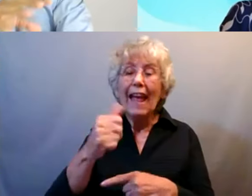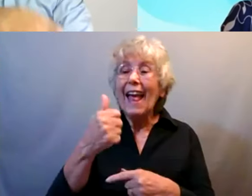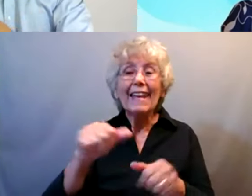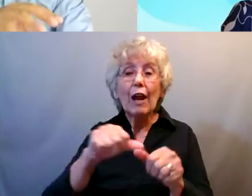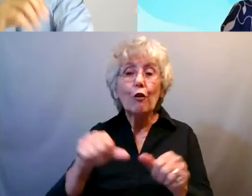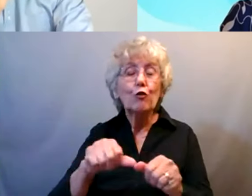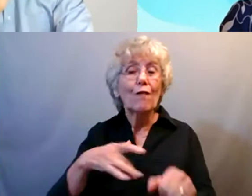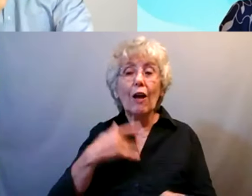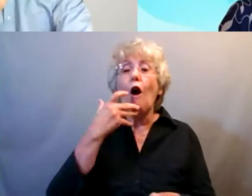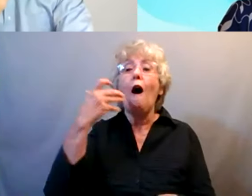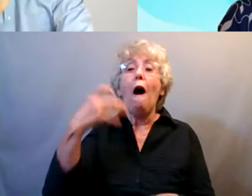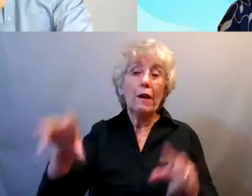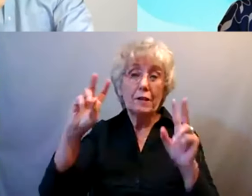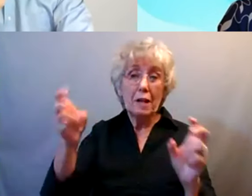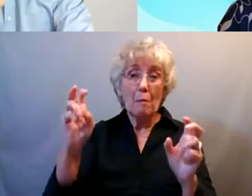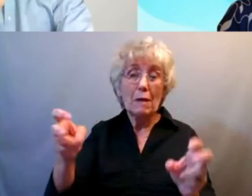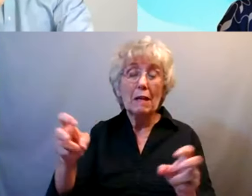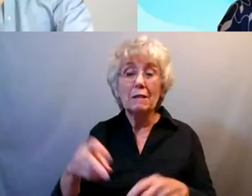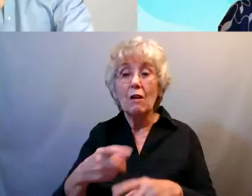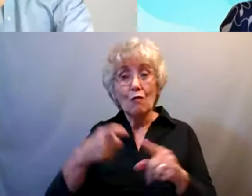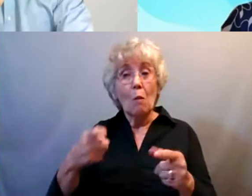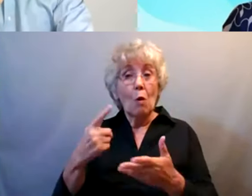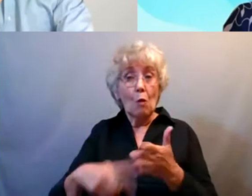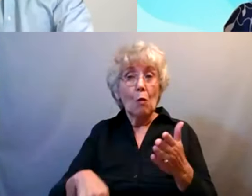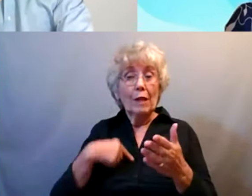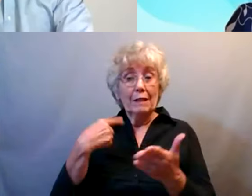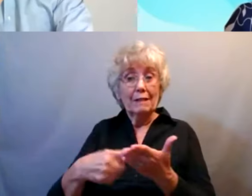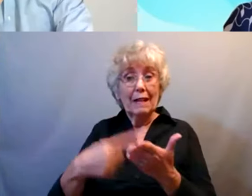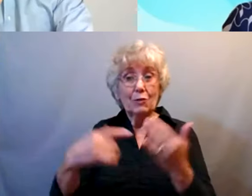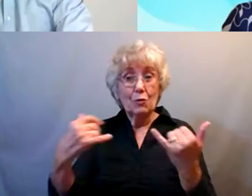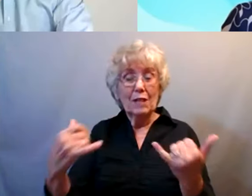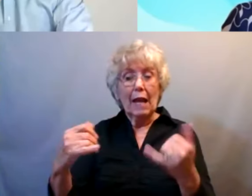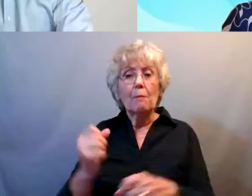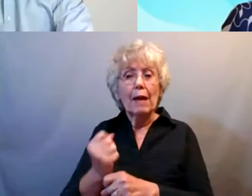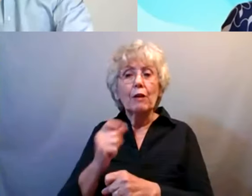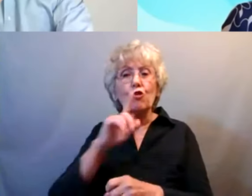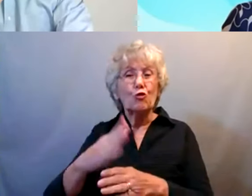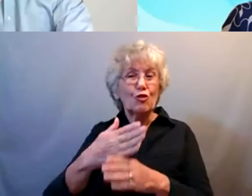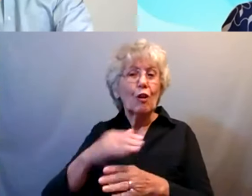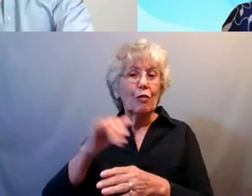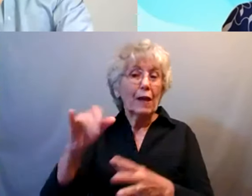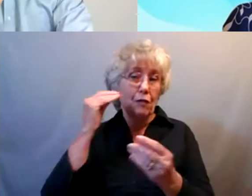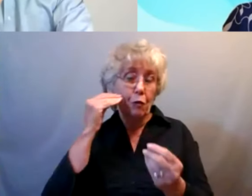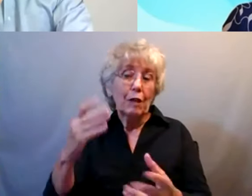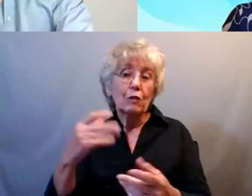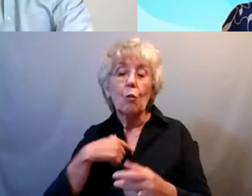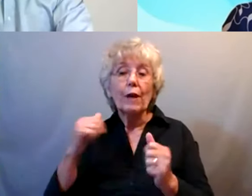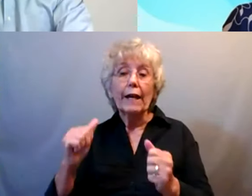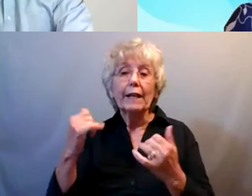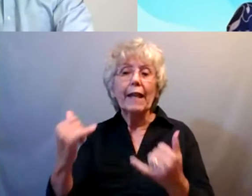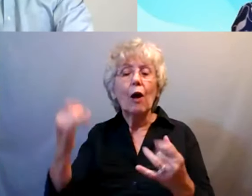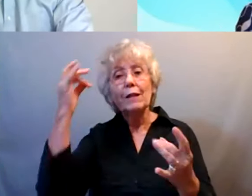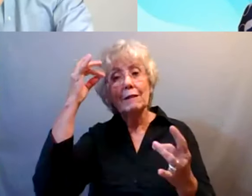topics as we, you know, discussed today, please make sure you share that, and so that we could take those into account and consideration as